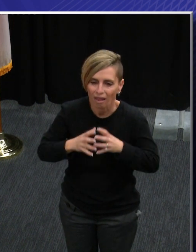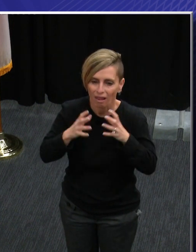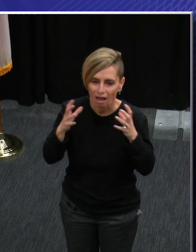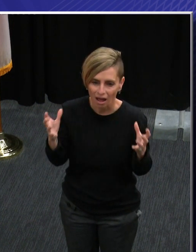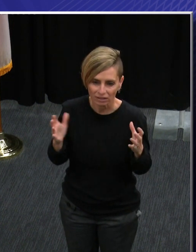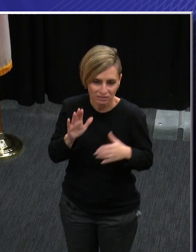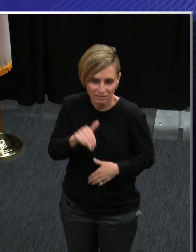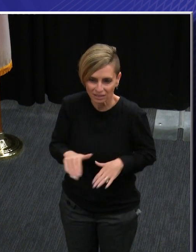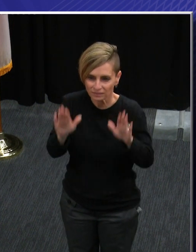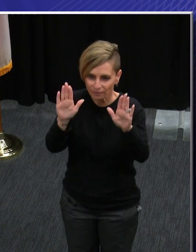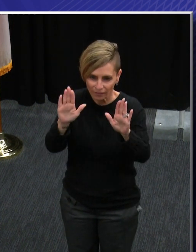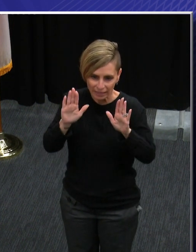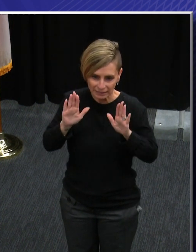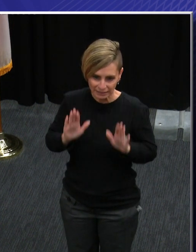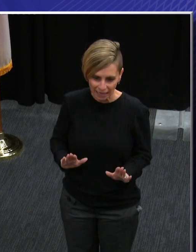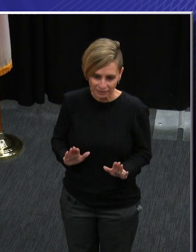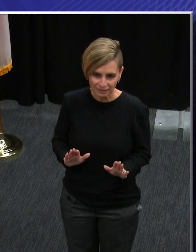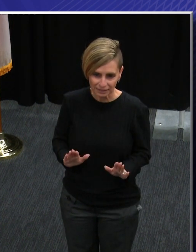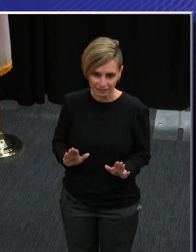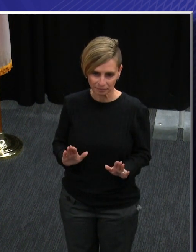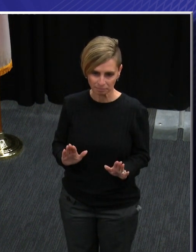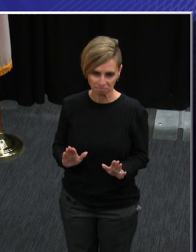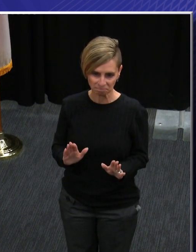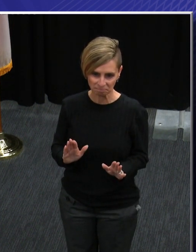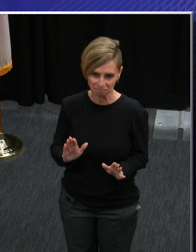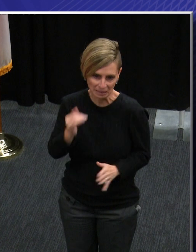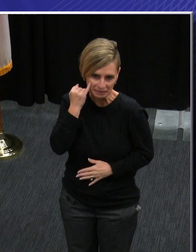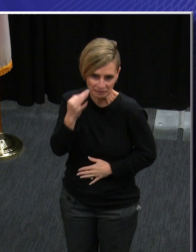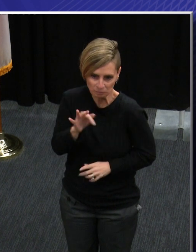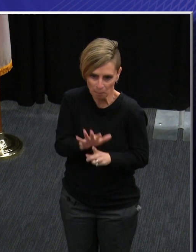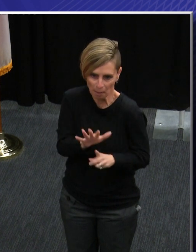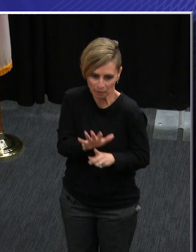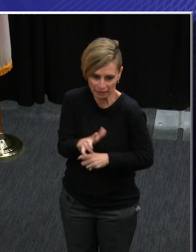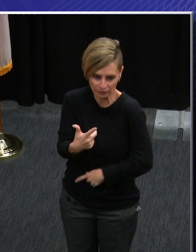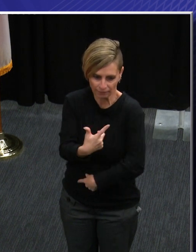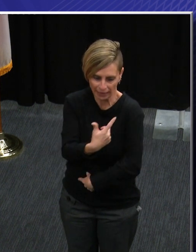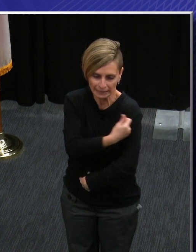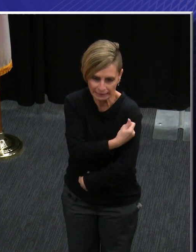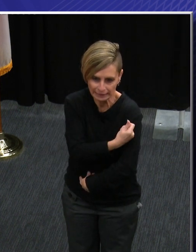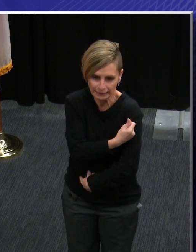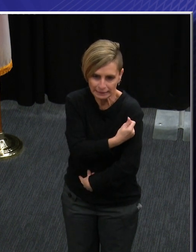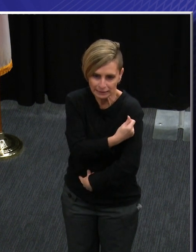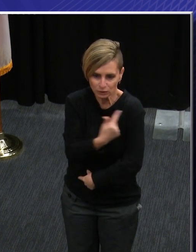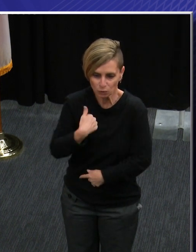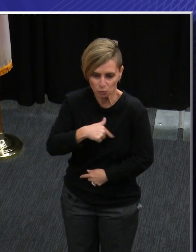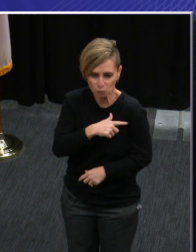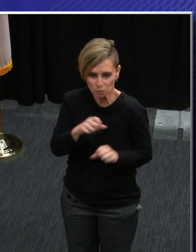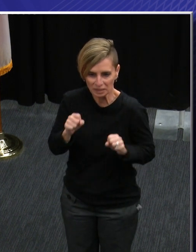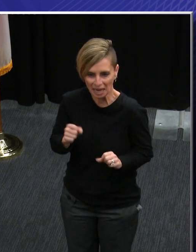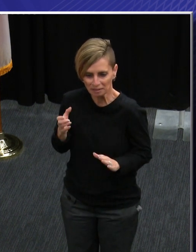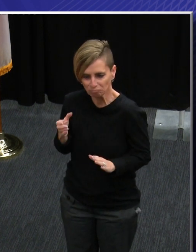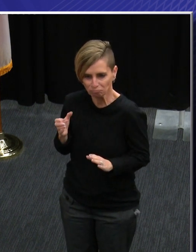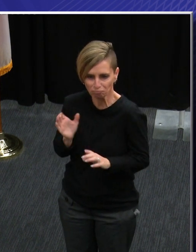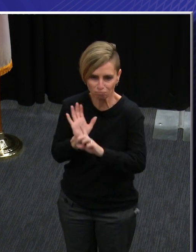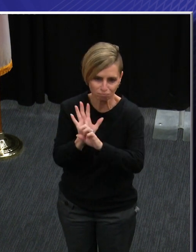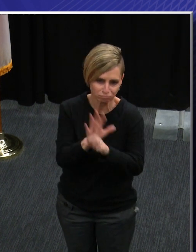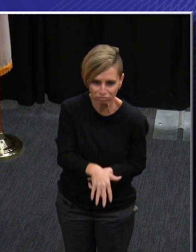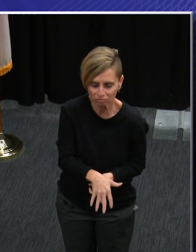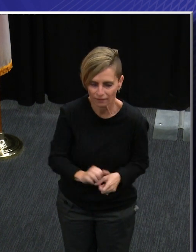how we will beat the viruses, by vaccinating the population. But please be patient. As supplies